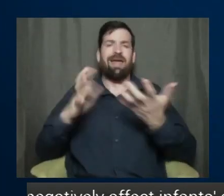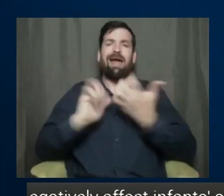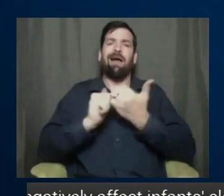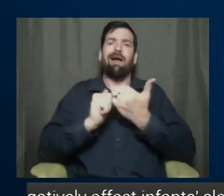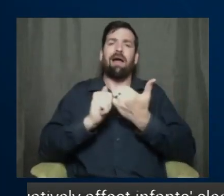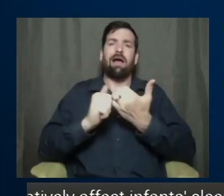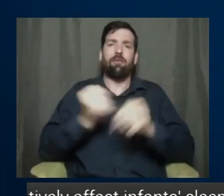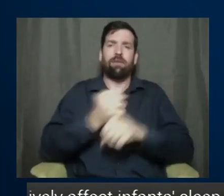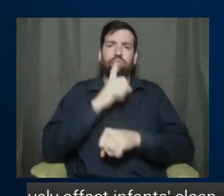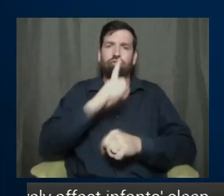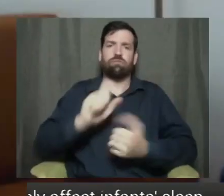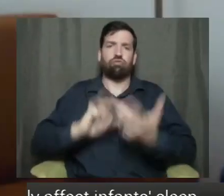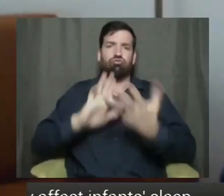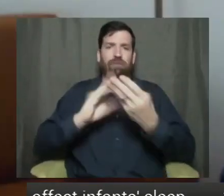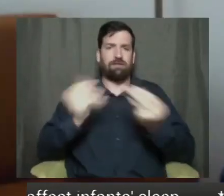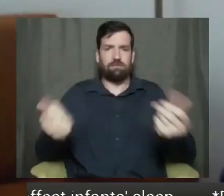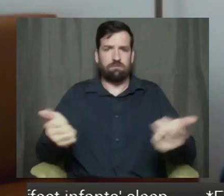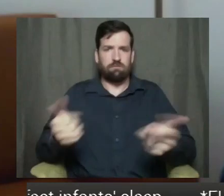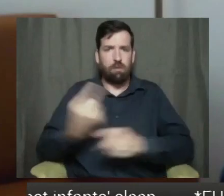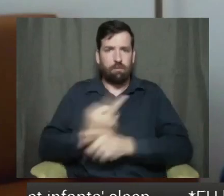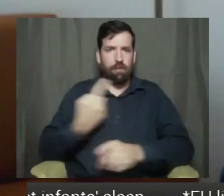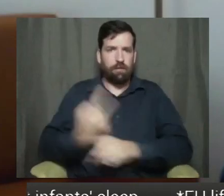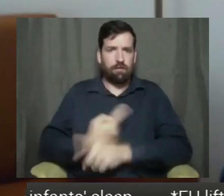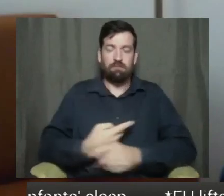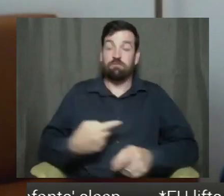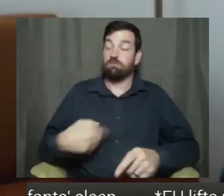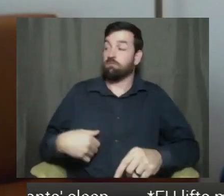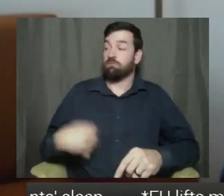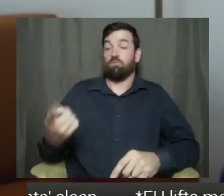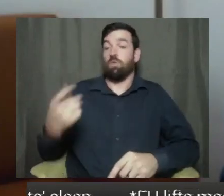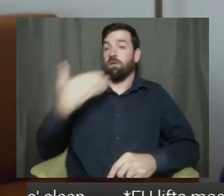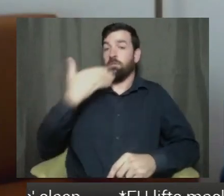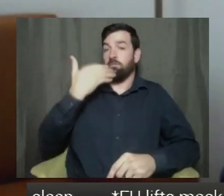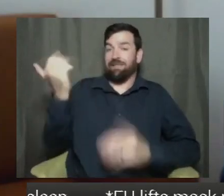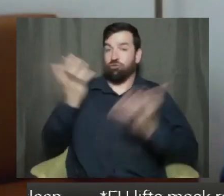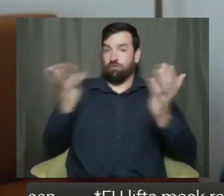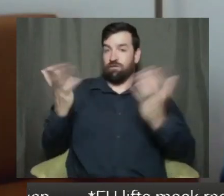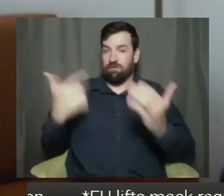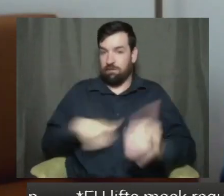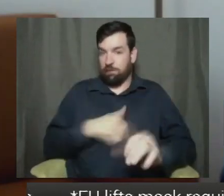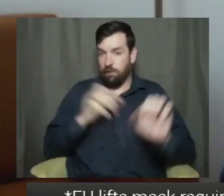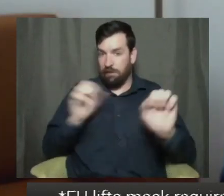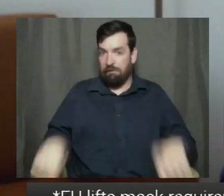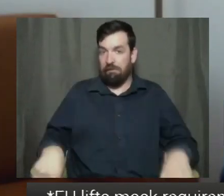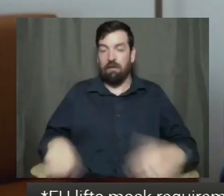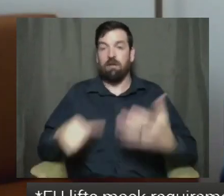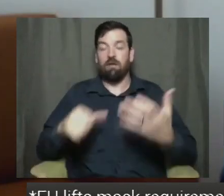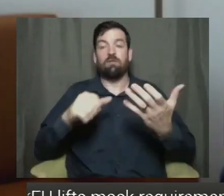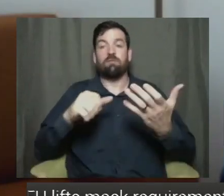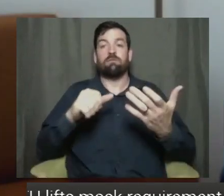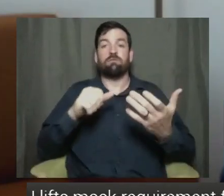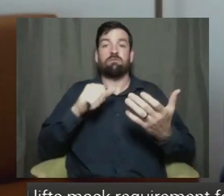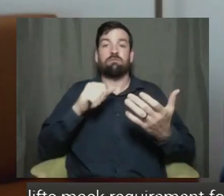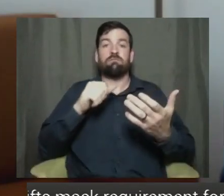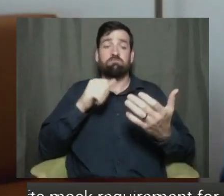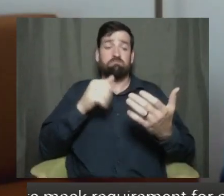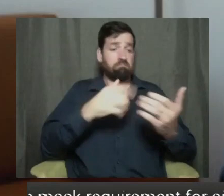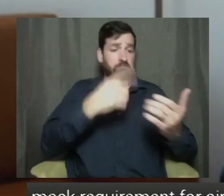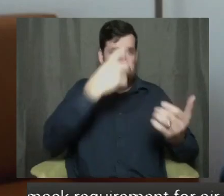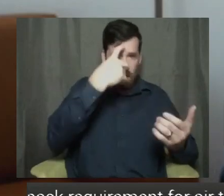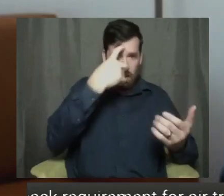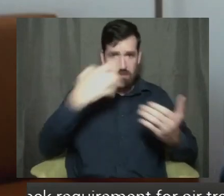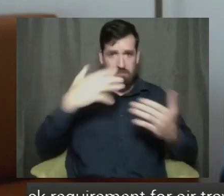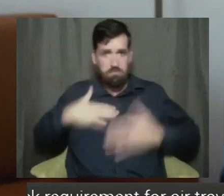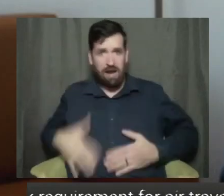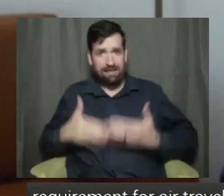properly? Yeah, I think one of the best services we can do for our patients is not treat them as a separate body and mind, but treat them